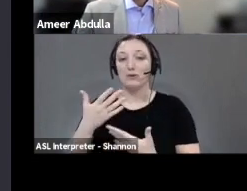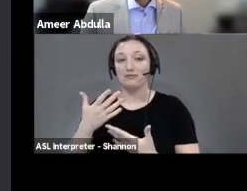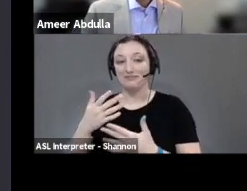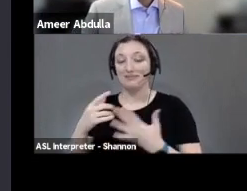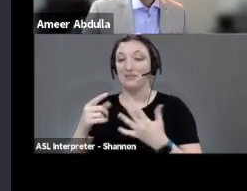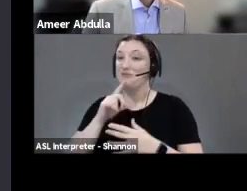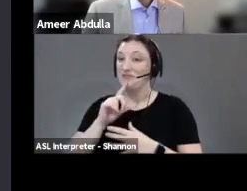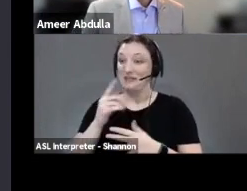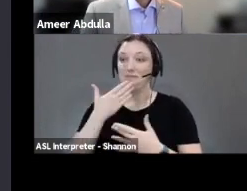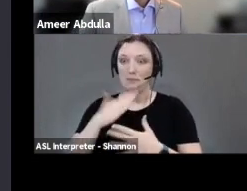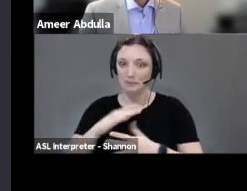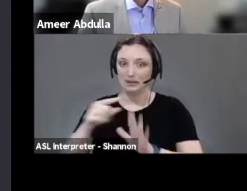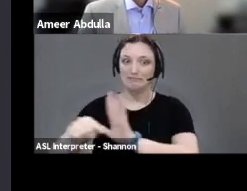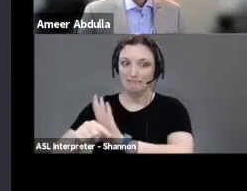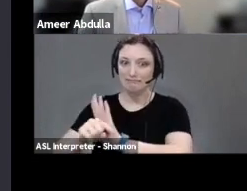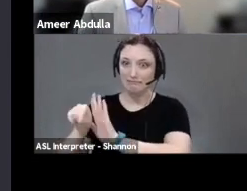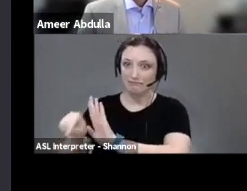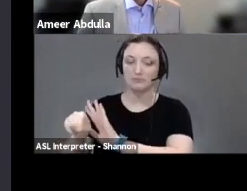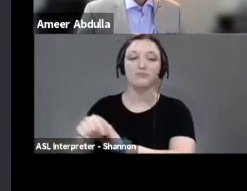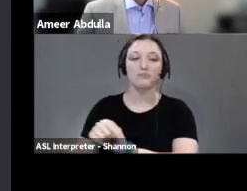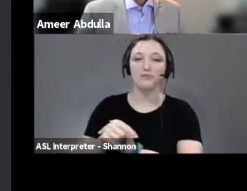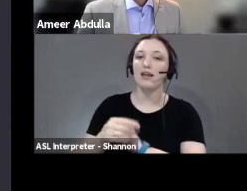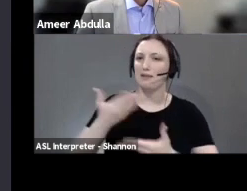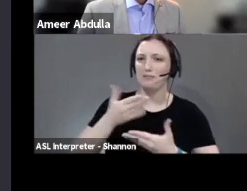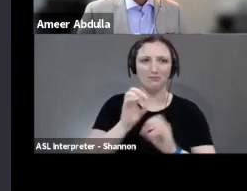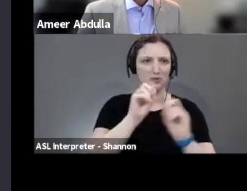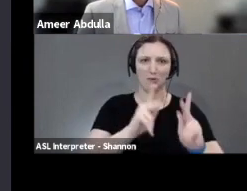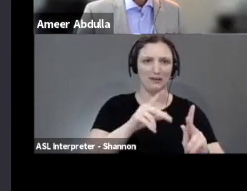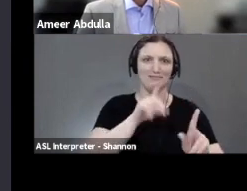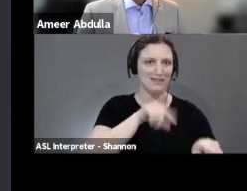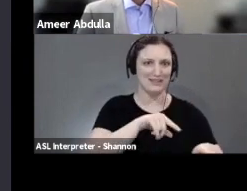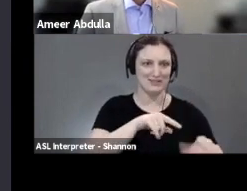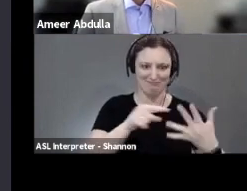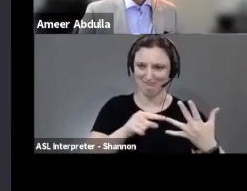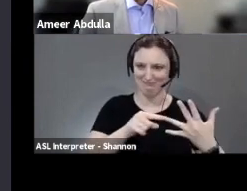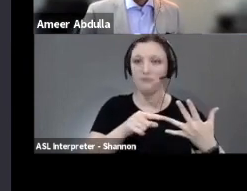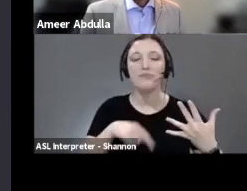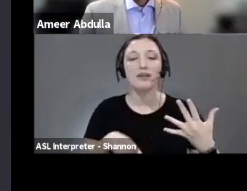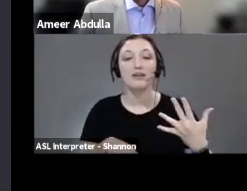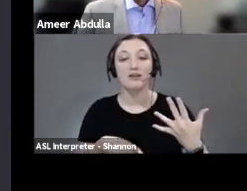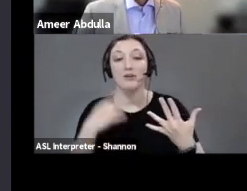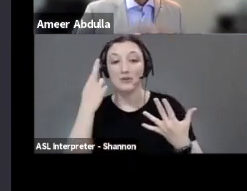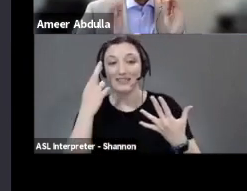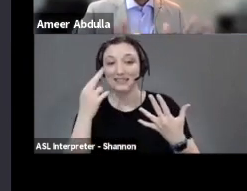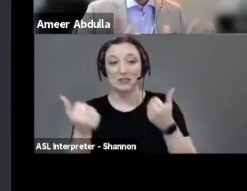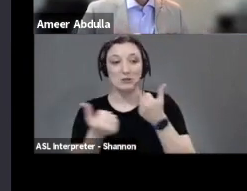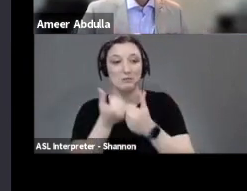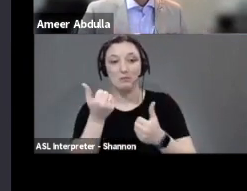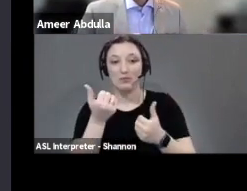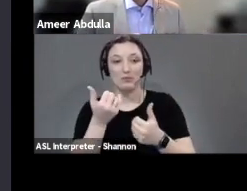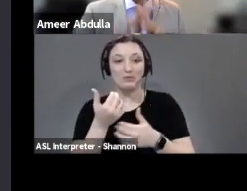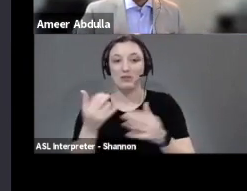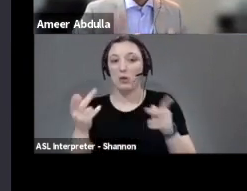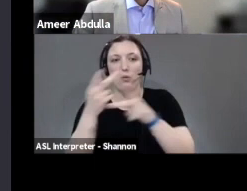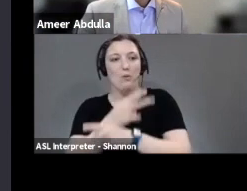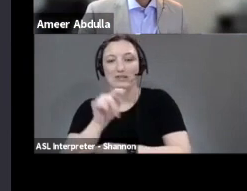that a short-term loan is the best form of compensation because it is the most inefficiently taxed thing in Canada. So I'm glad no one went that